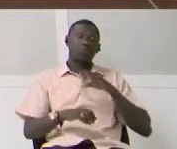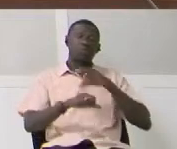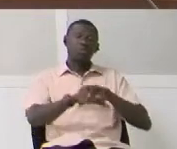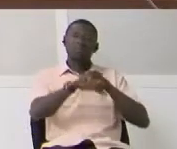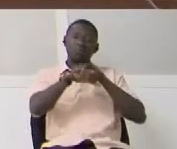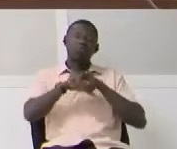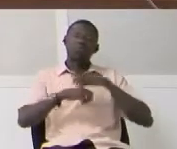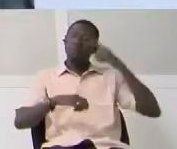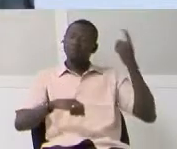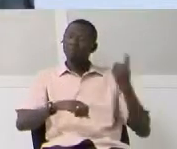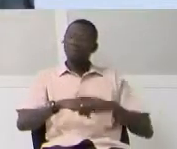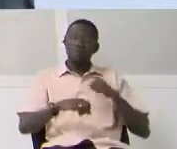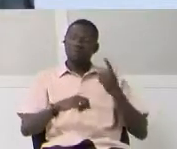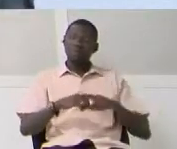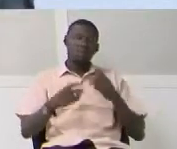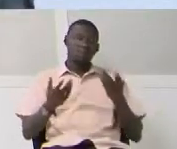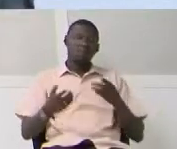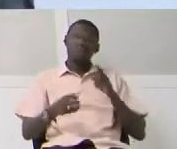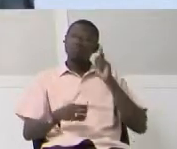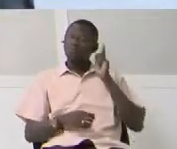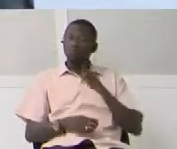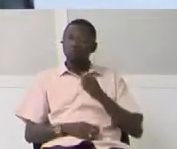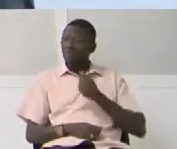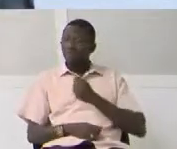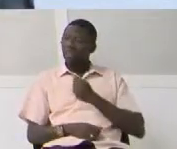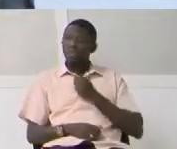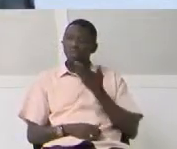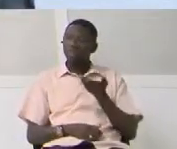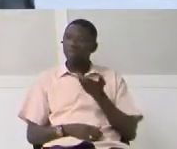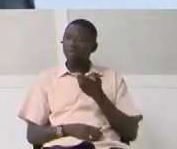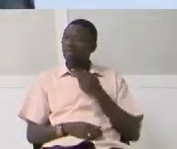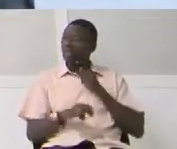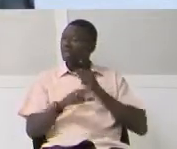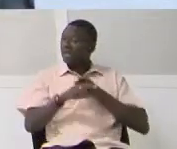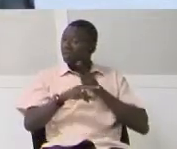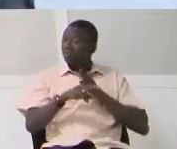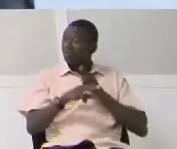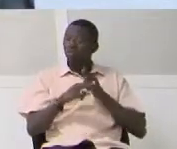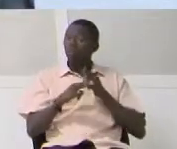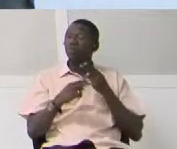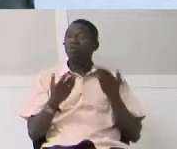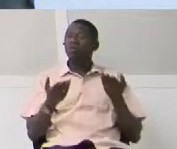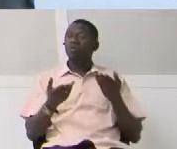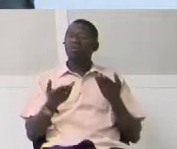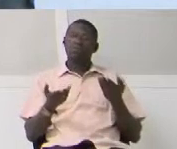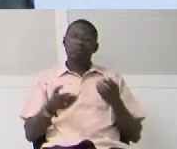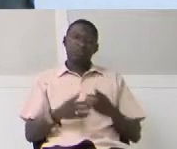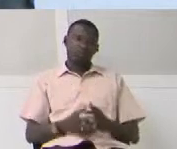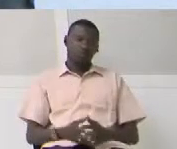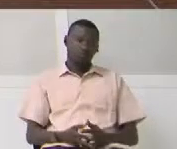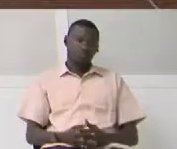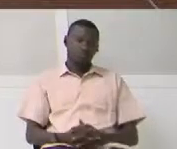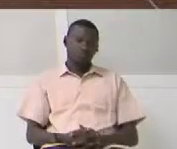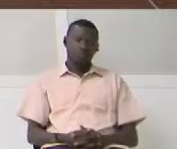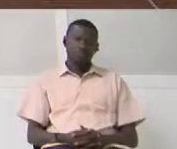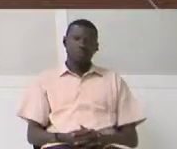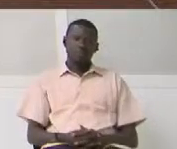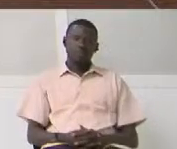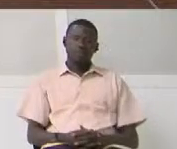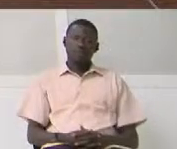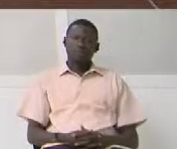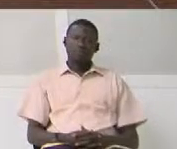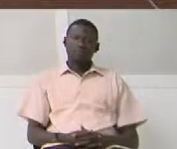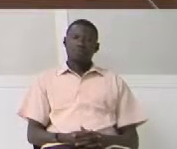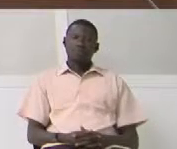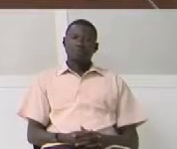Yindandegasen Affairs in the Kavi. For Naragalen, but to die before your time. And also, these people, the things that you hear about them